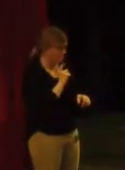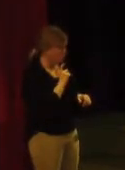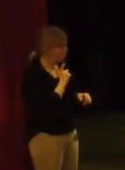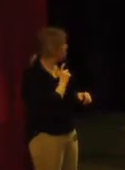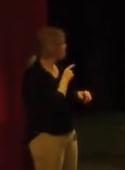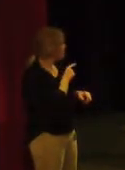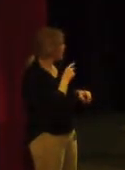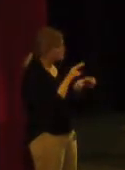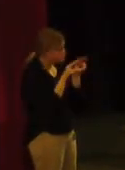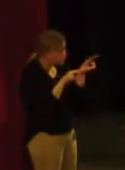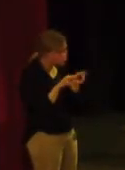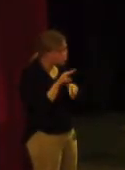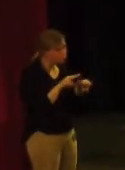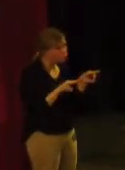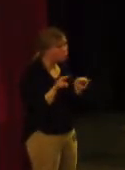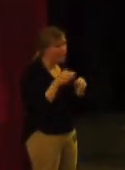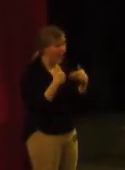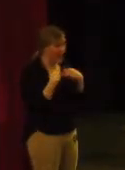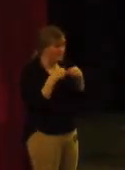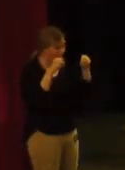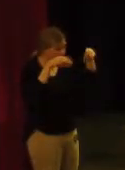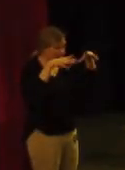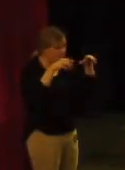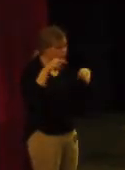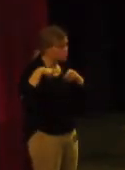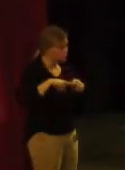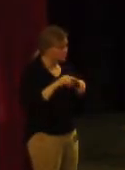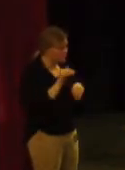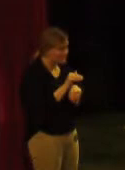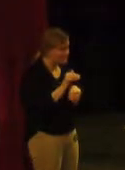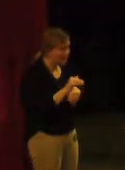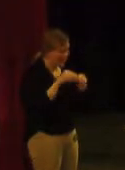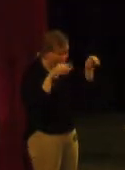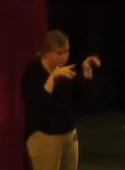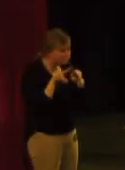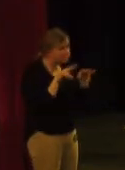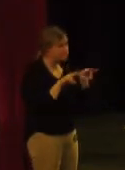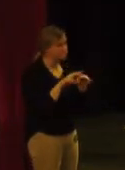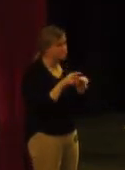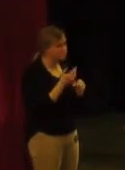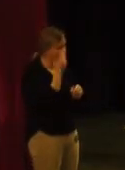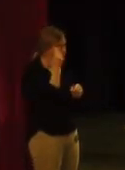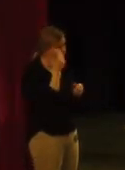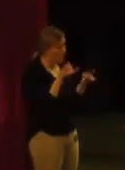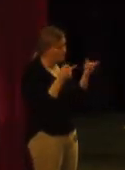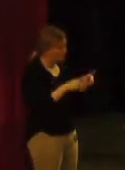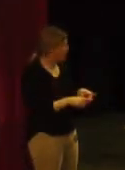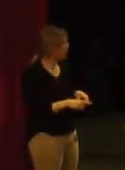have surveillance. They have lights at night. So they pretty much know when something's going on.